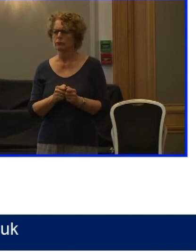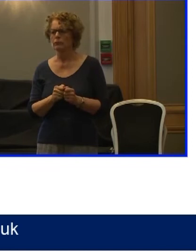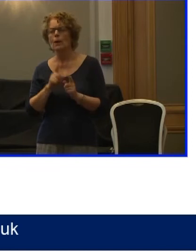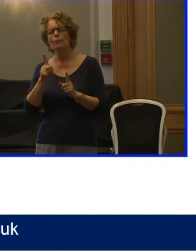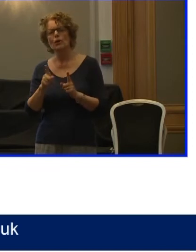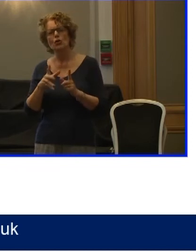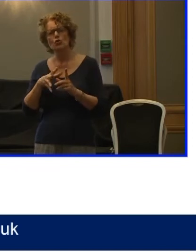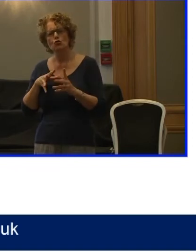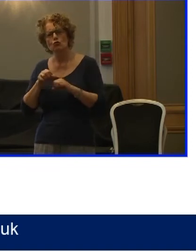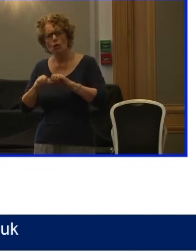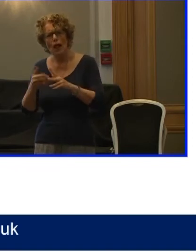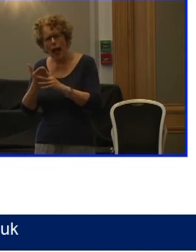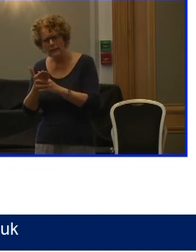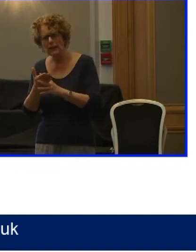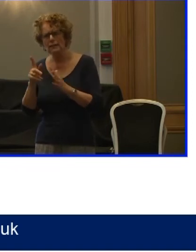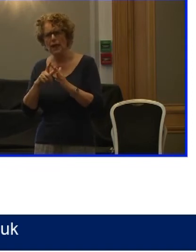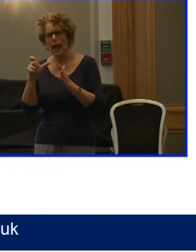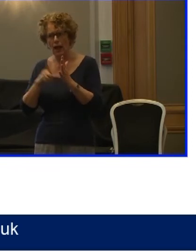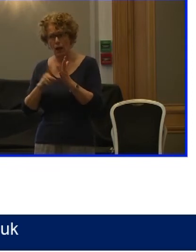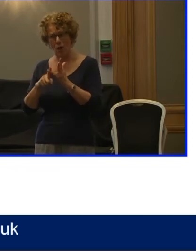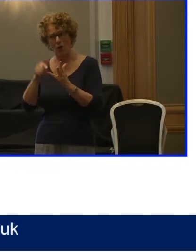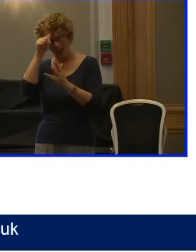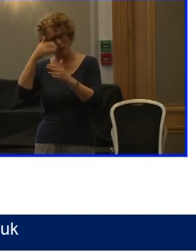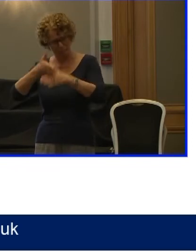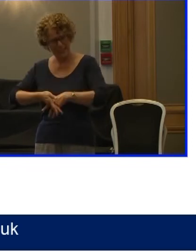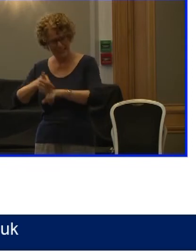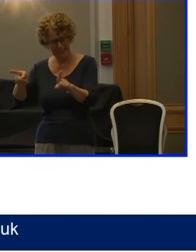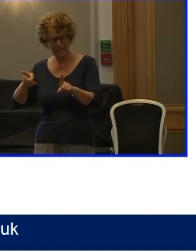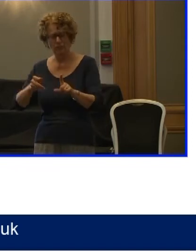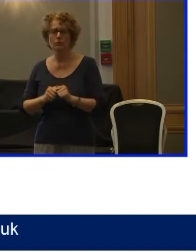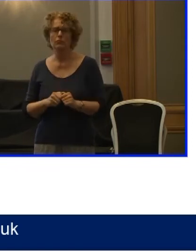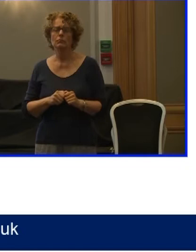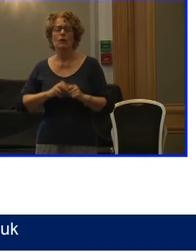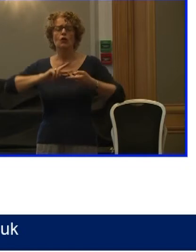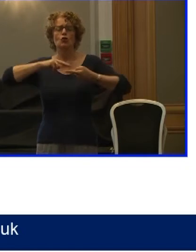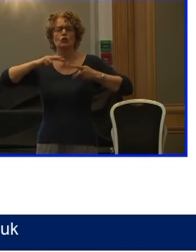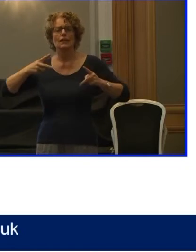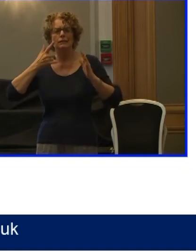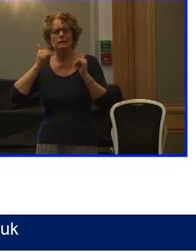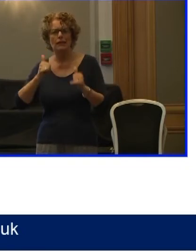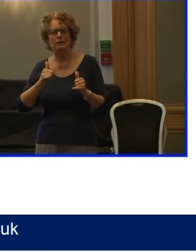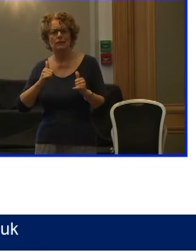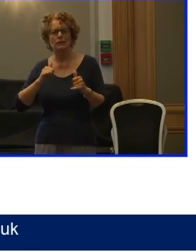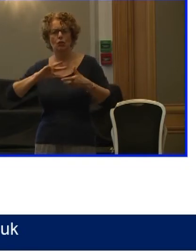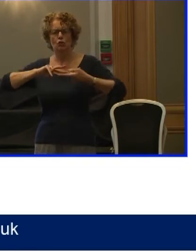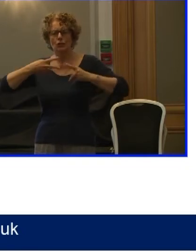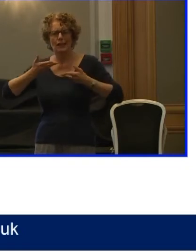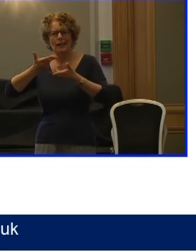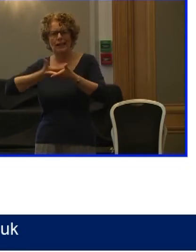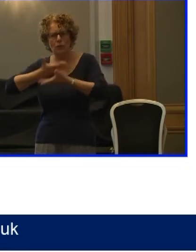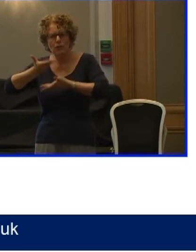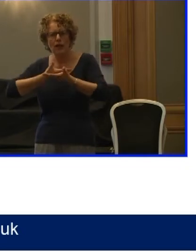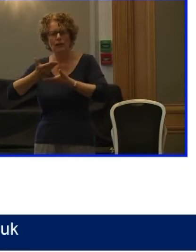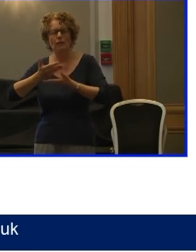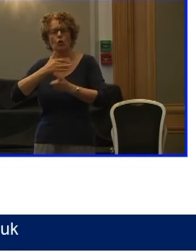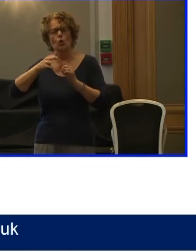access ECLOs. I know you're absolutely stretched. Genetic testing, genetic counselling, and social support